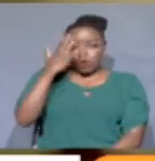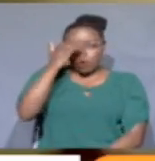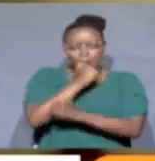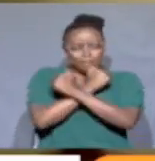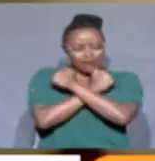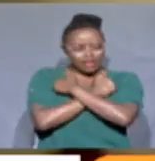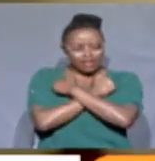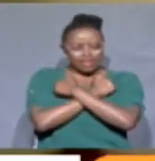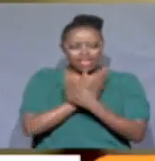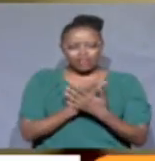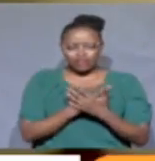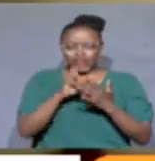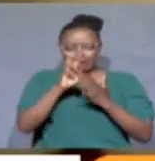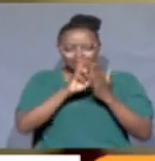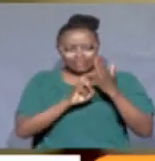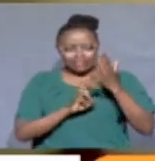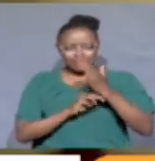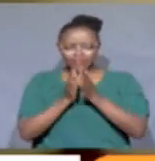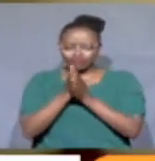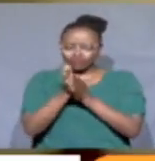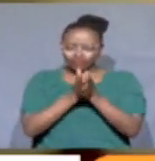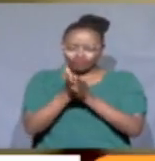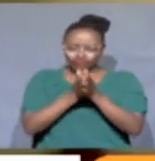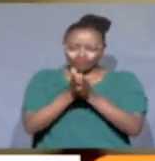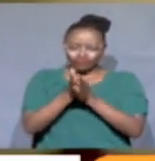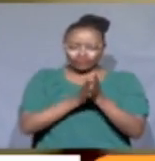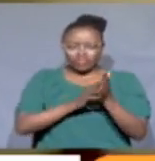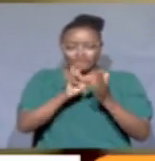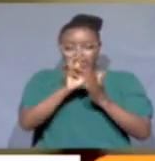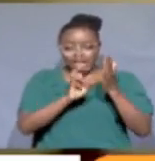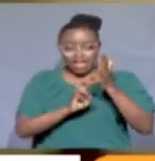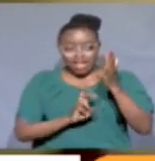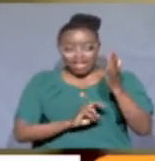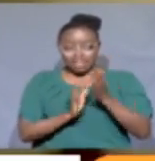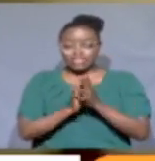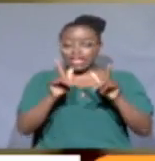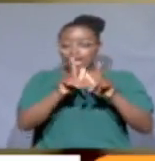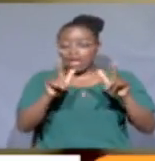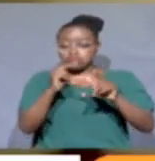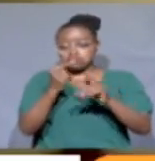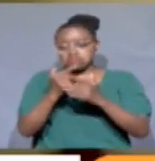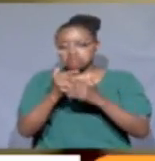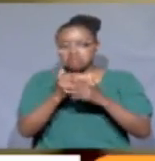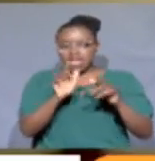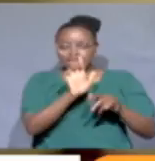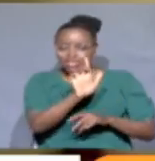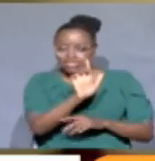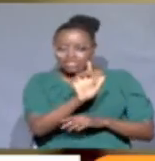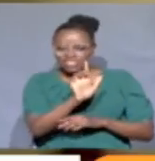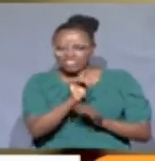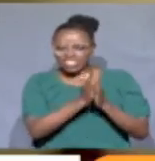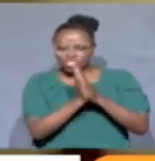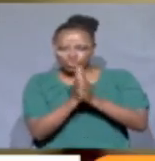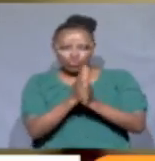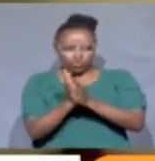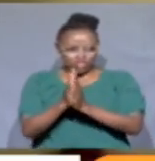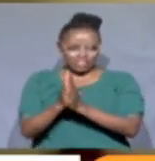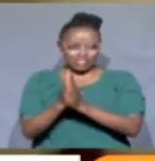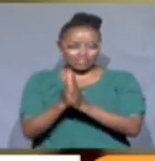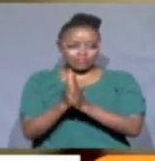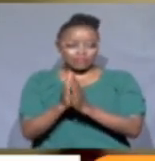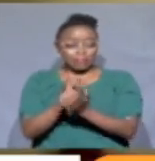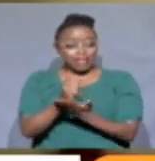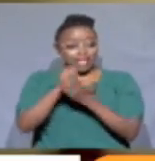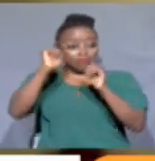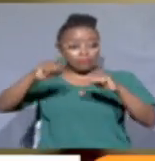love literacy and I'm so passionate about literacy and books. And when I came across Read Across Africa, I was like, I can